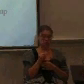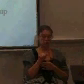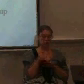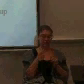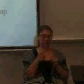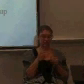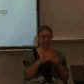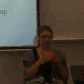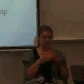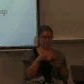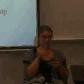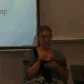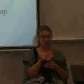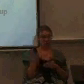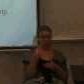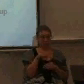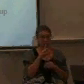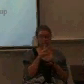lecture.